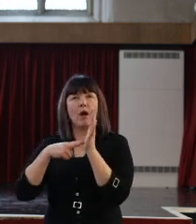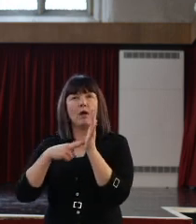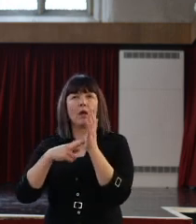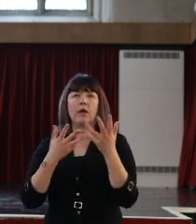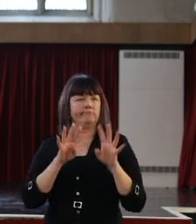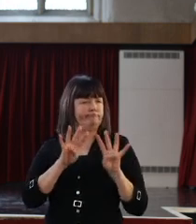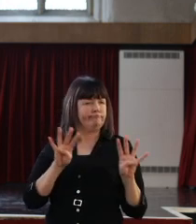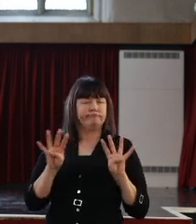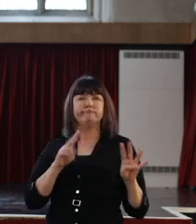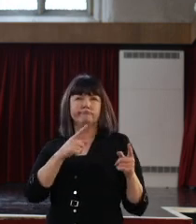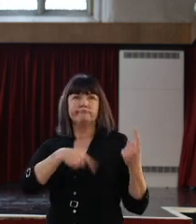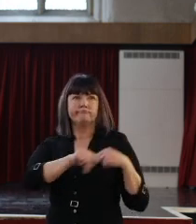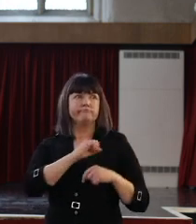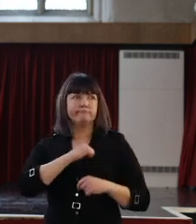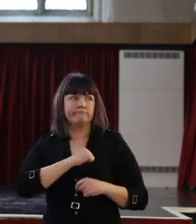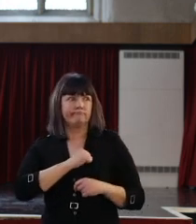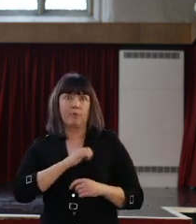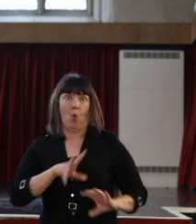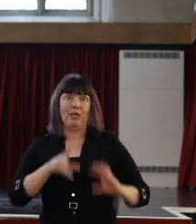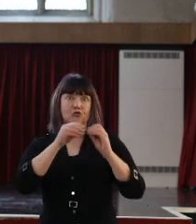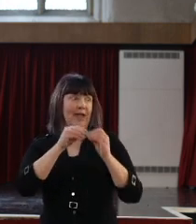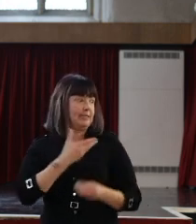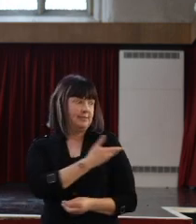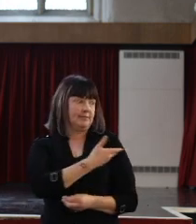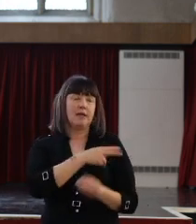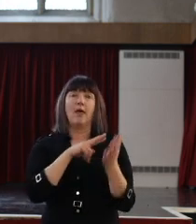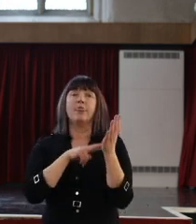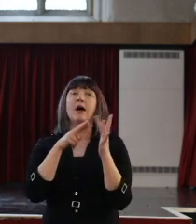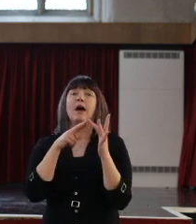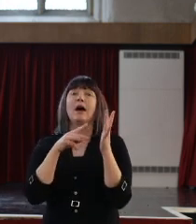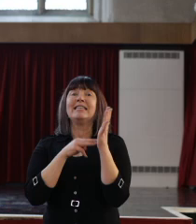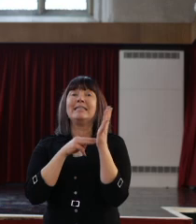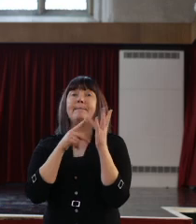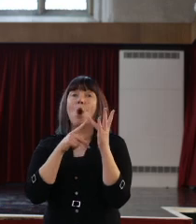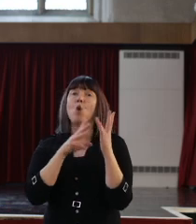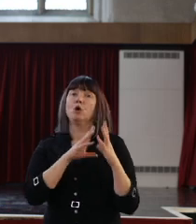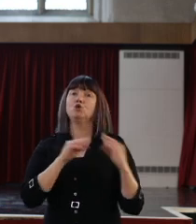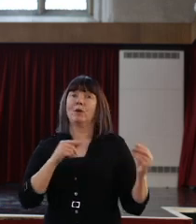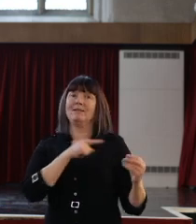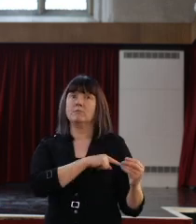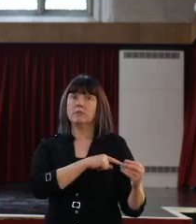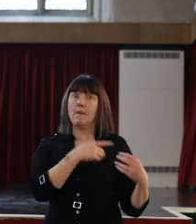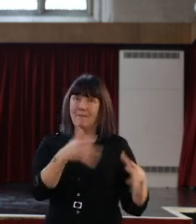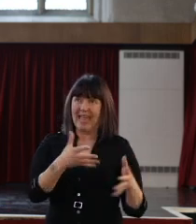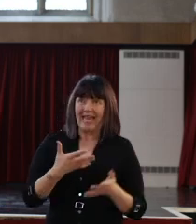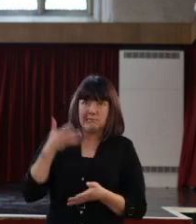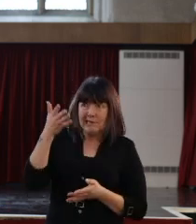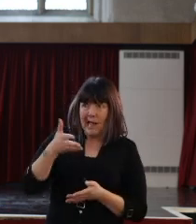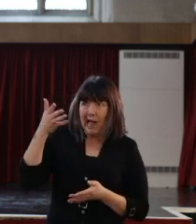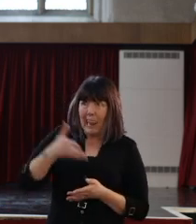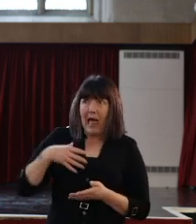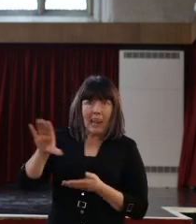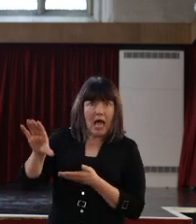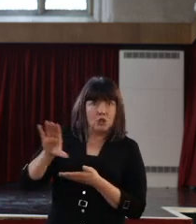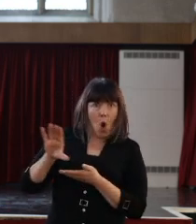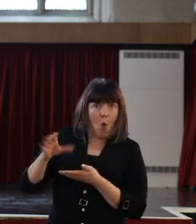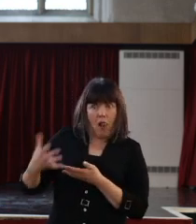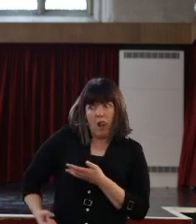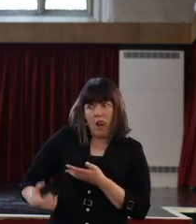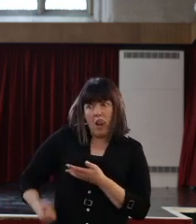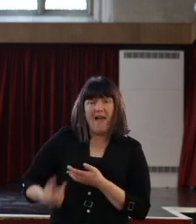myself and Owen took this show to the Edinburgh Festival. I'd been on the dole for 7 years at this point. Oh, those were the